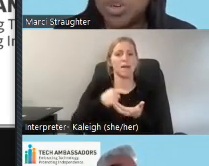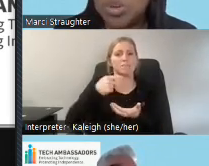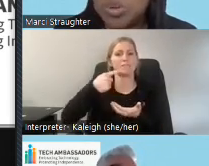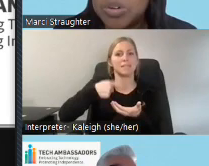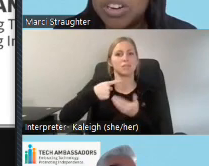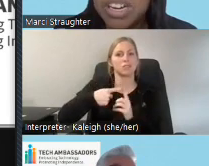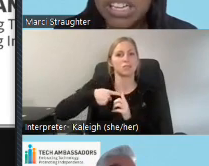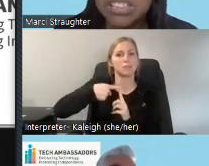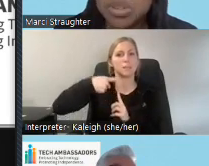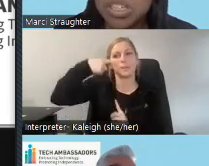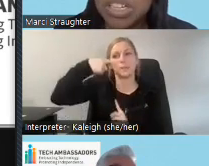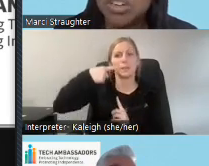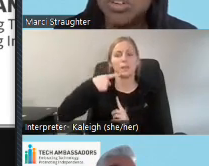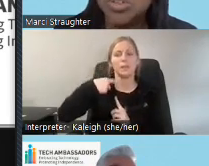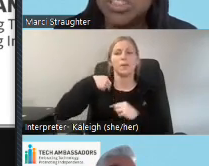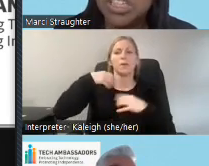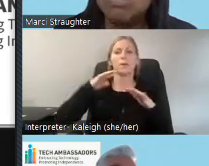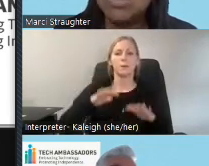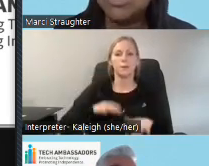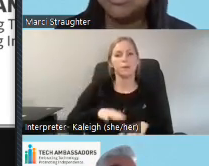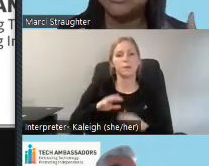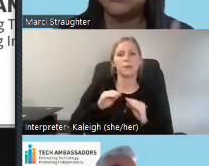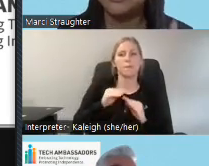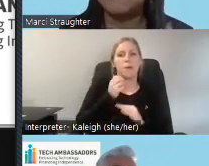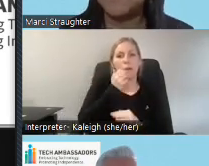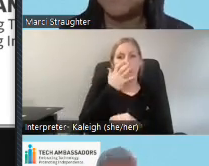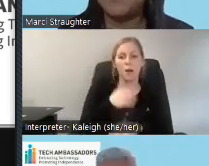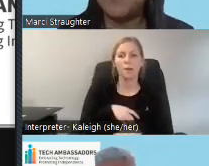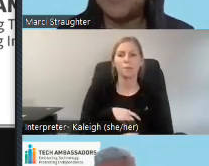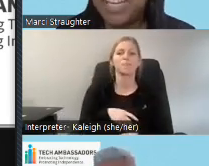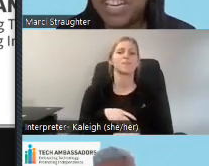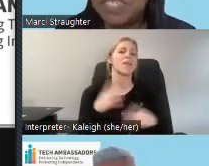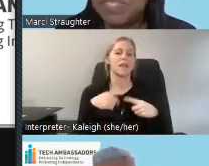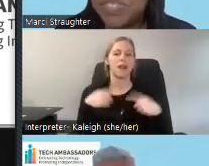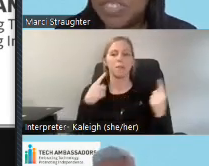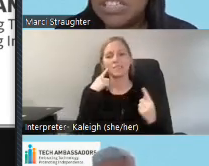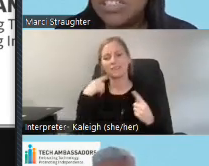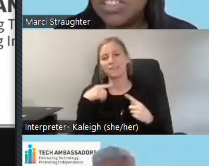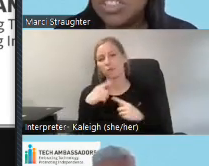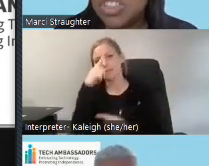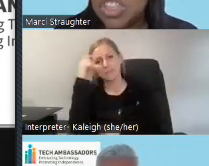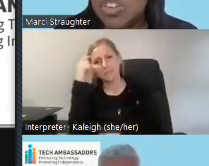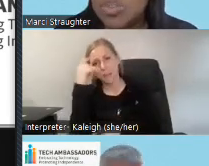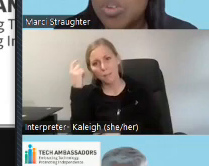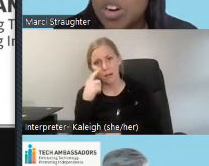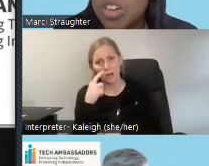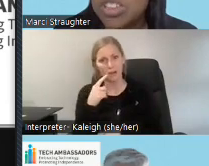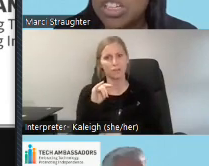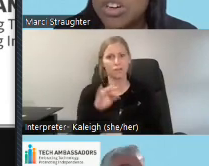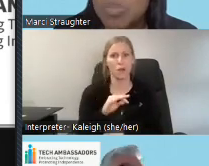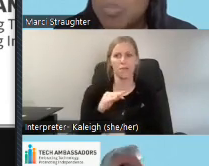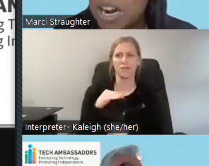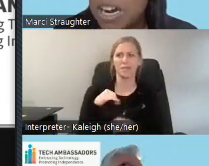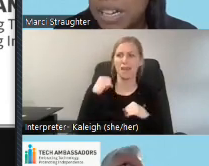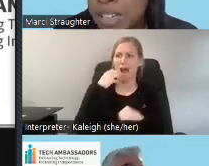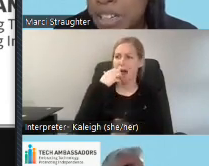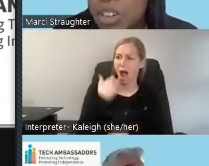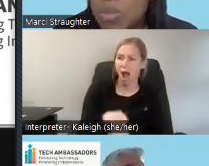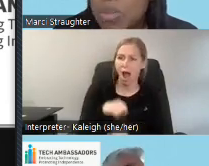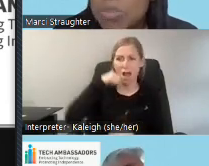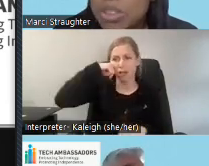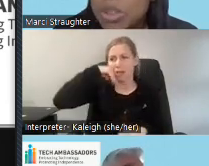want it cool, I do it at a cool temperature that's comfortable for me. So also